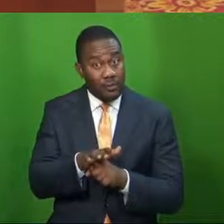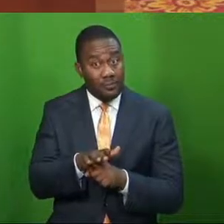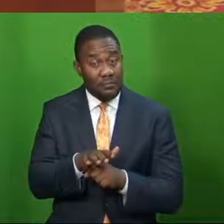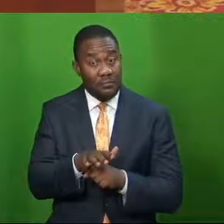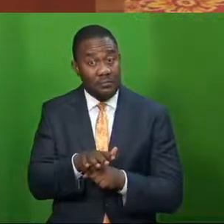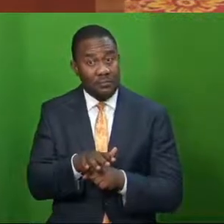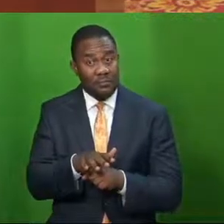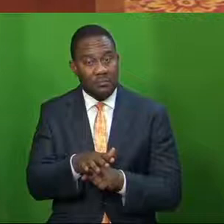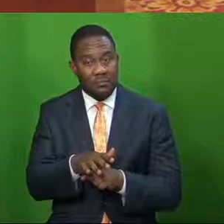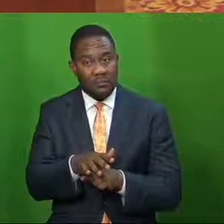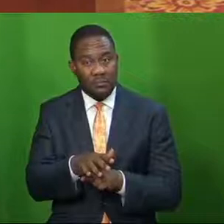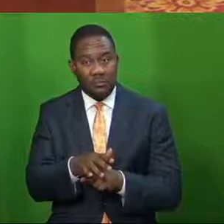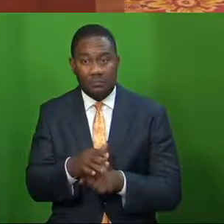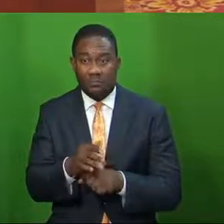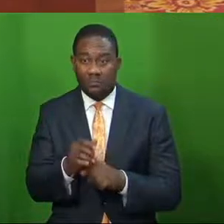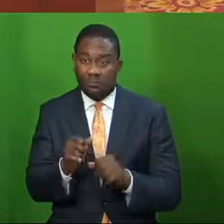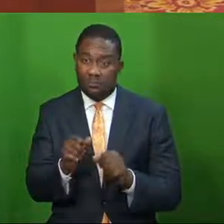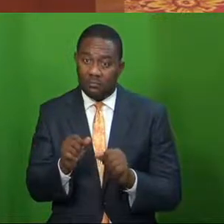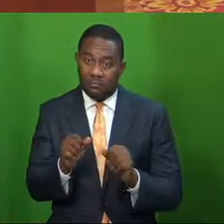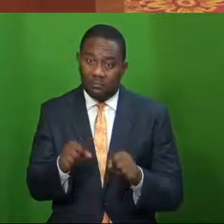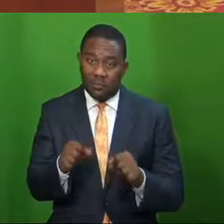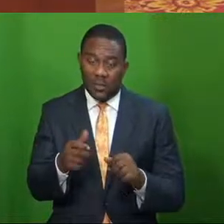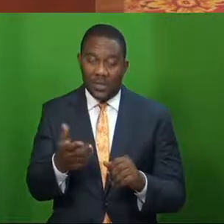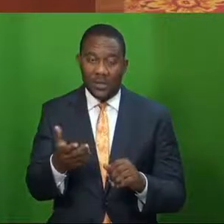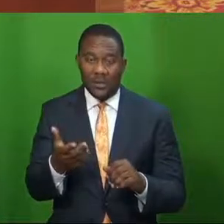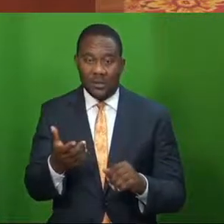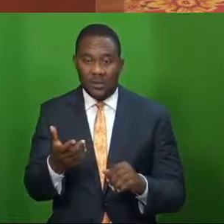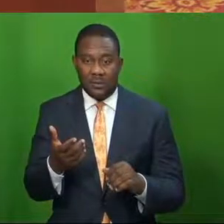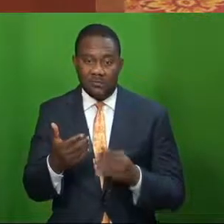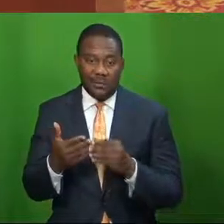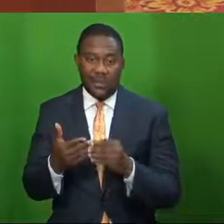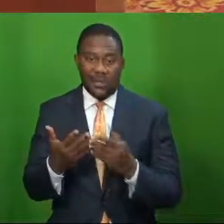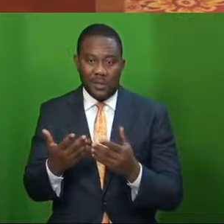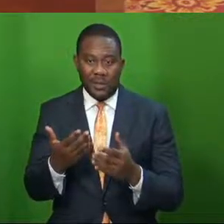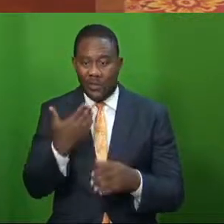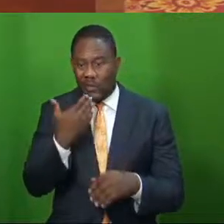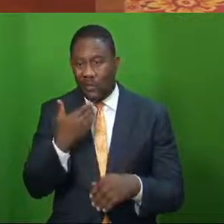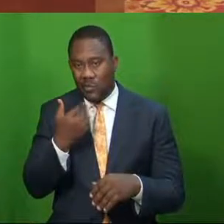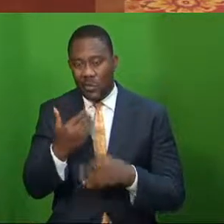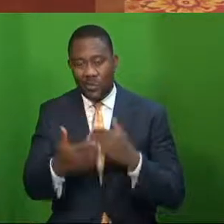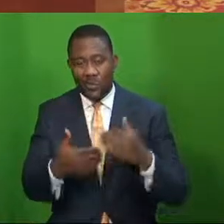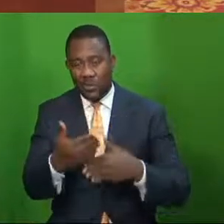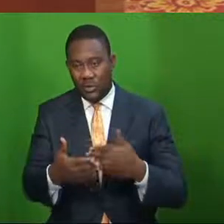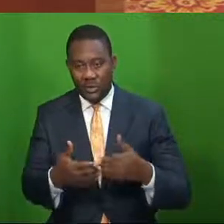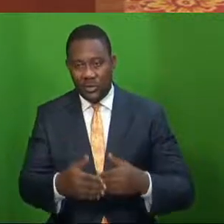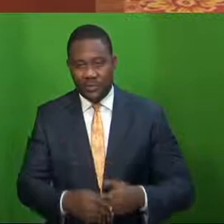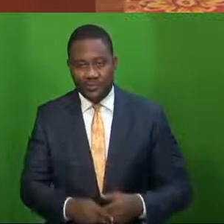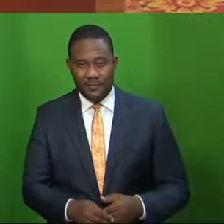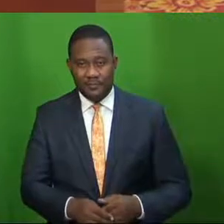us on to a better path. So that is it.